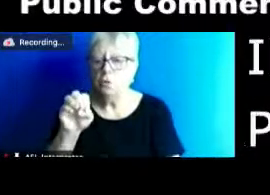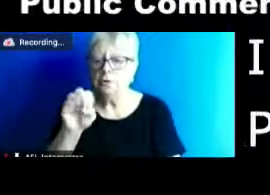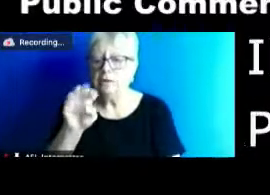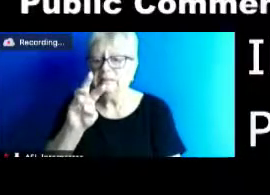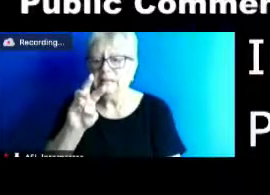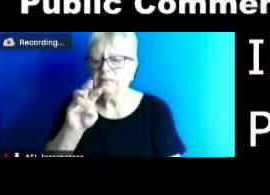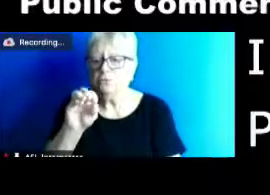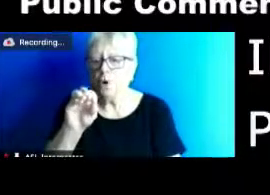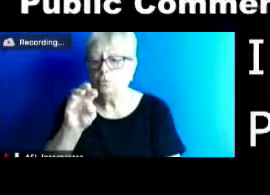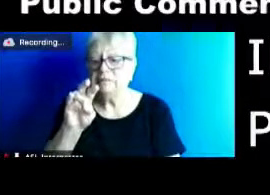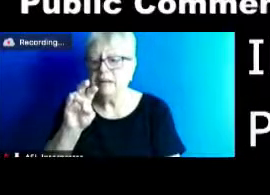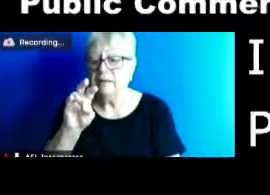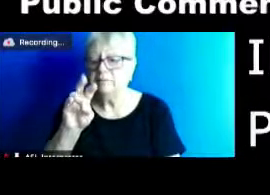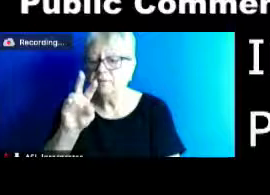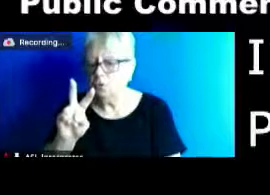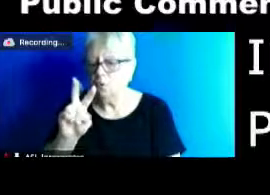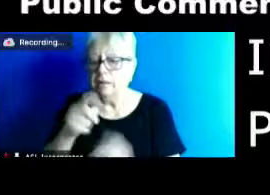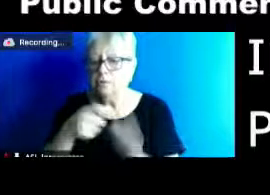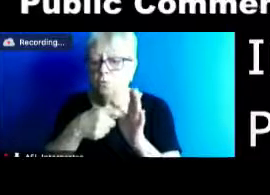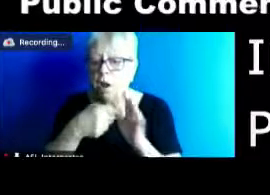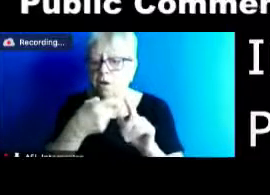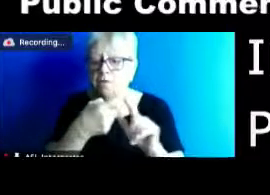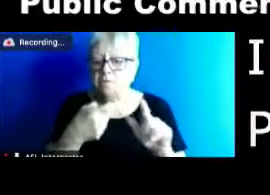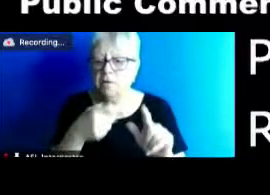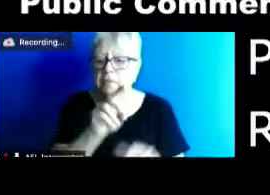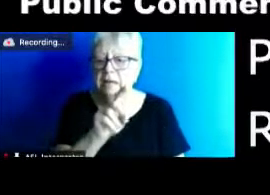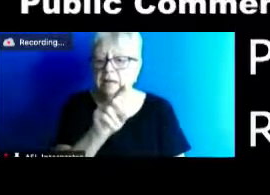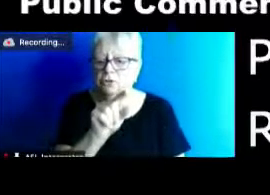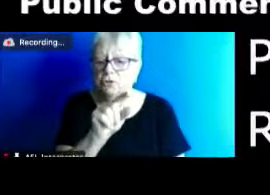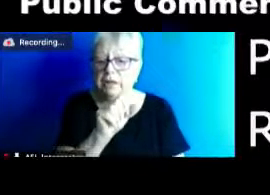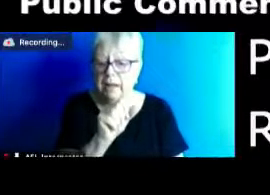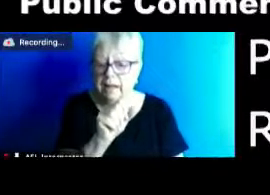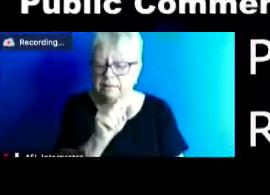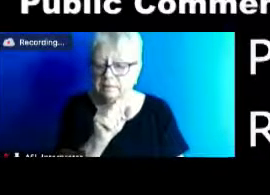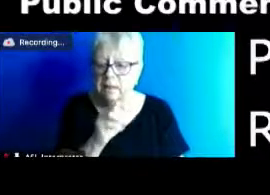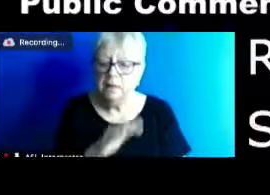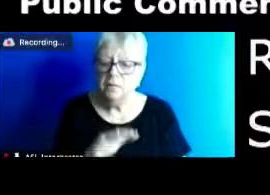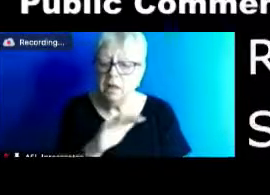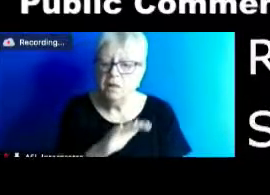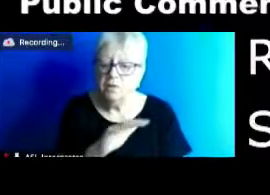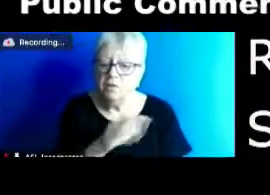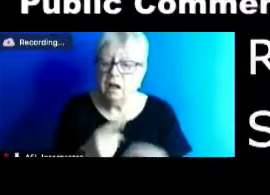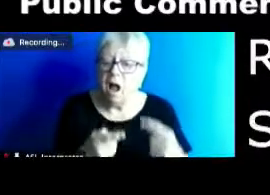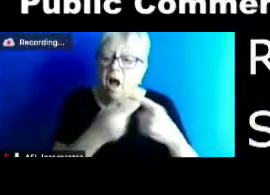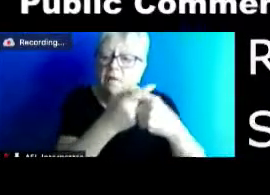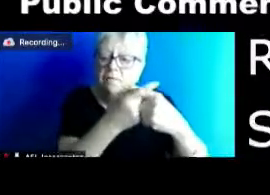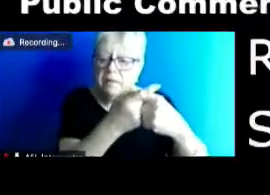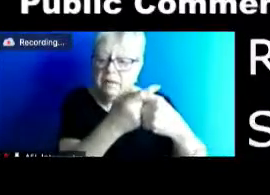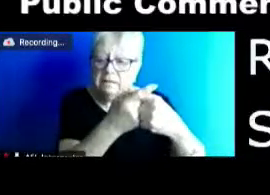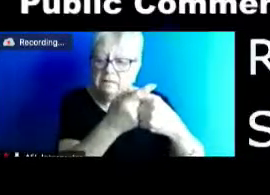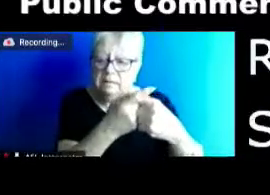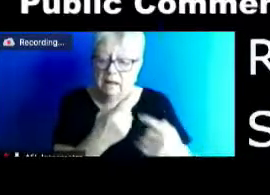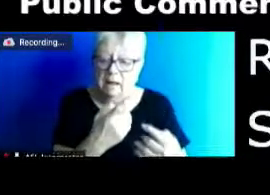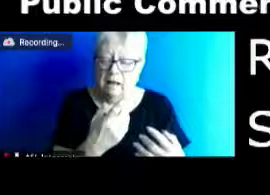required by Department of General Services. In the area of conflicts of interest, we